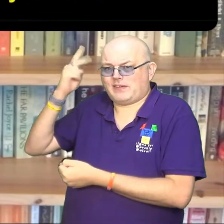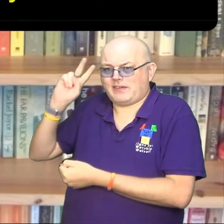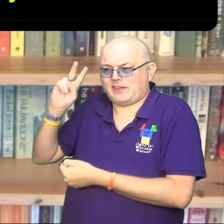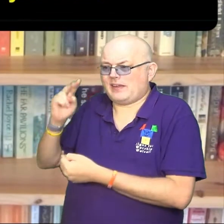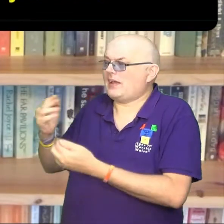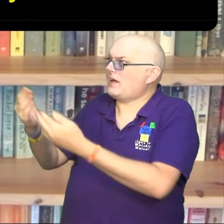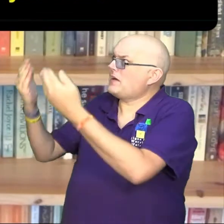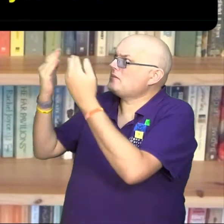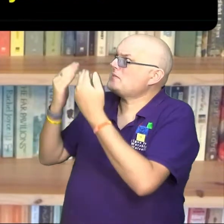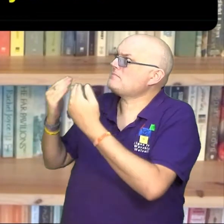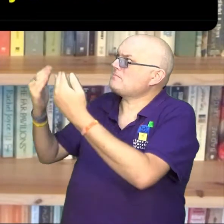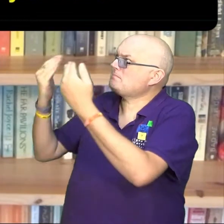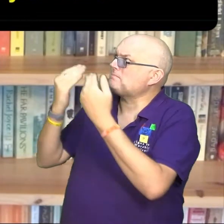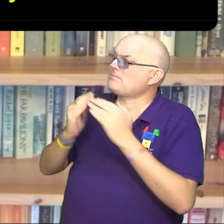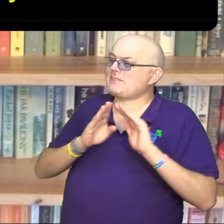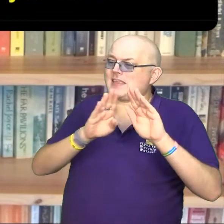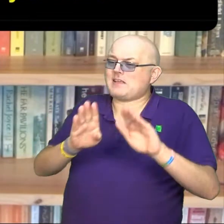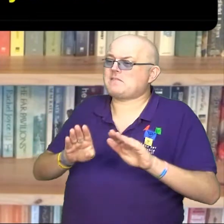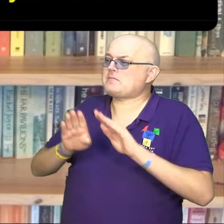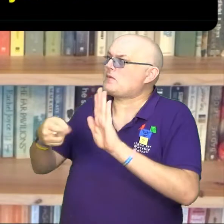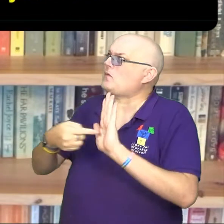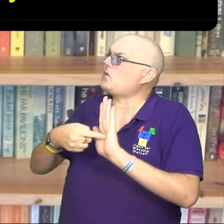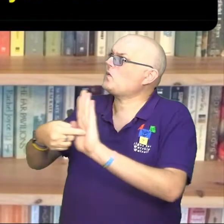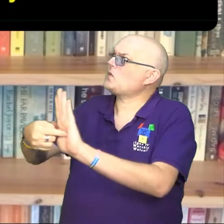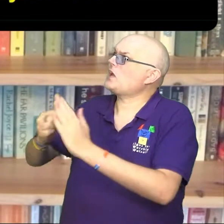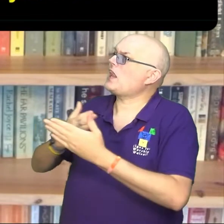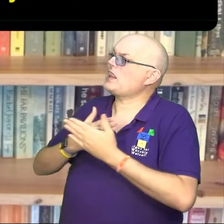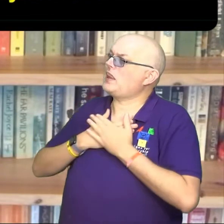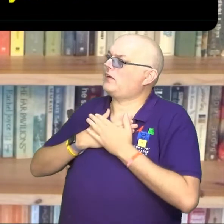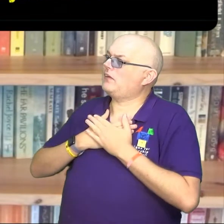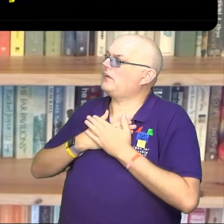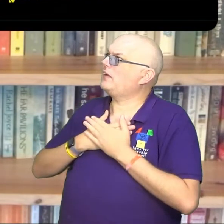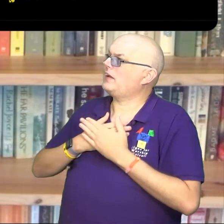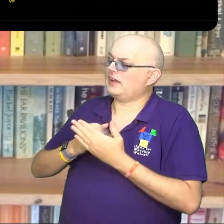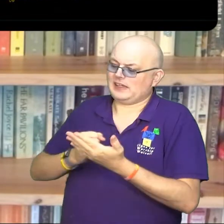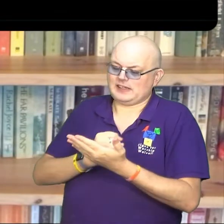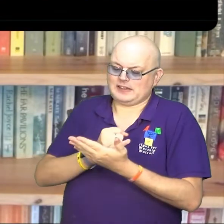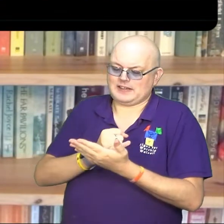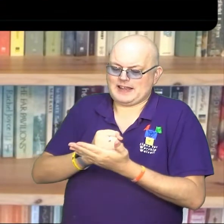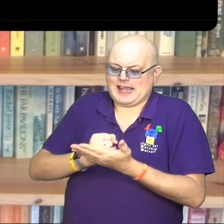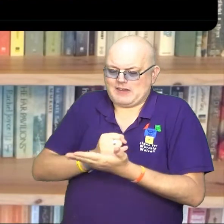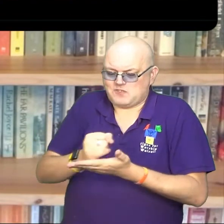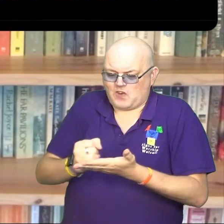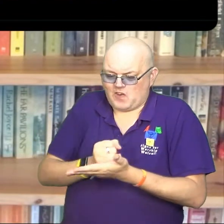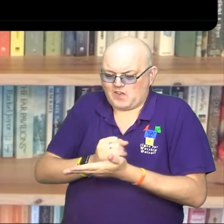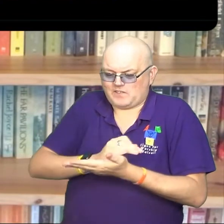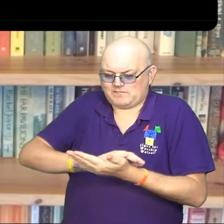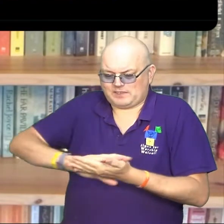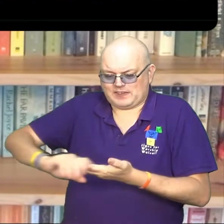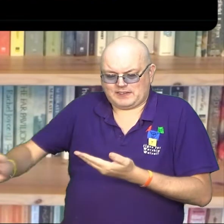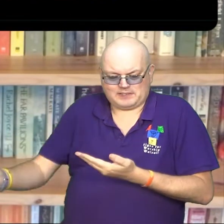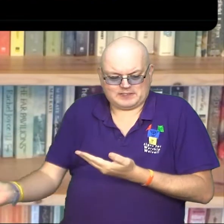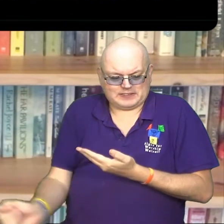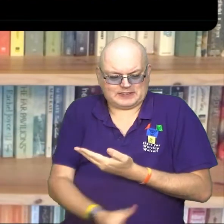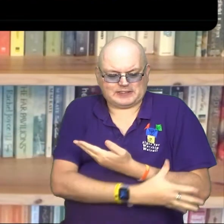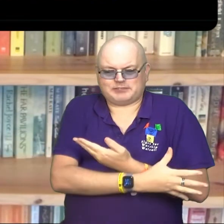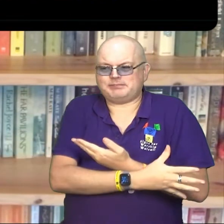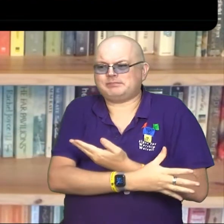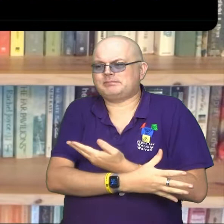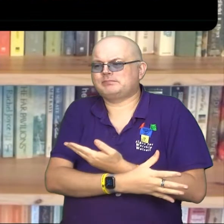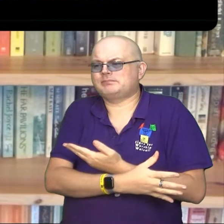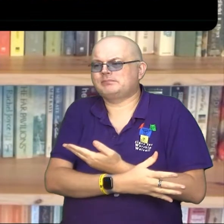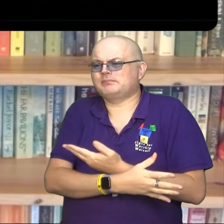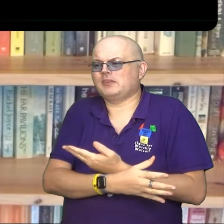and repent. Have mercy on us according to your love. Wash away our wrongdoing